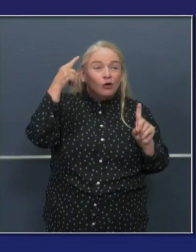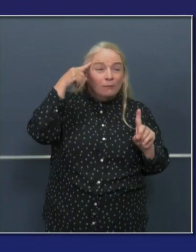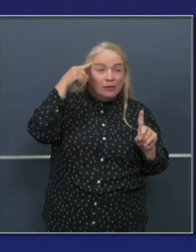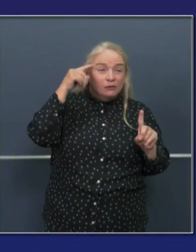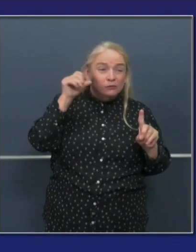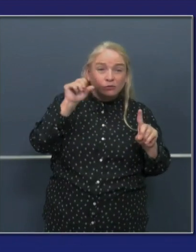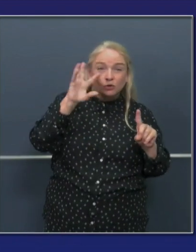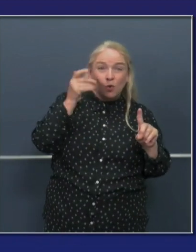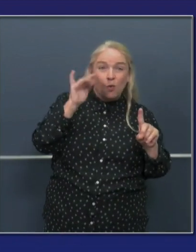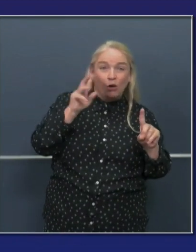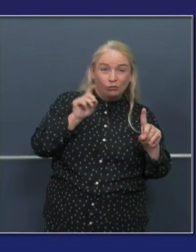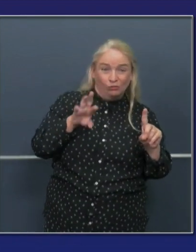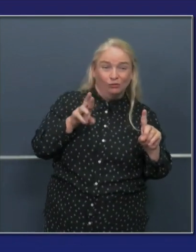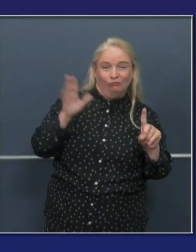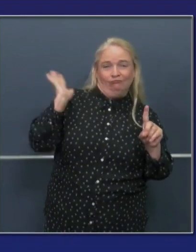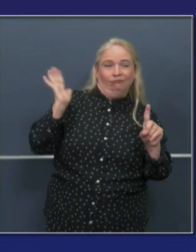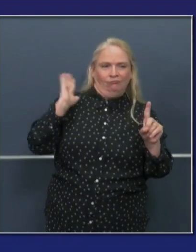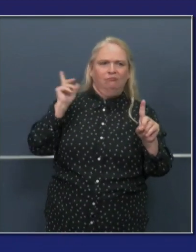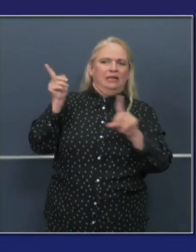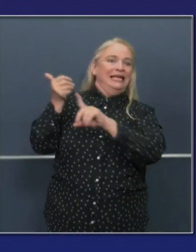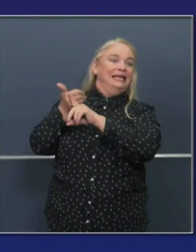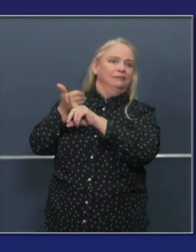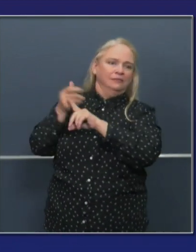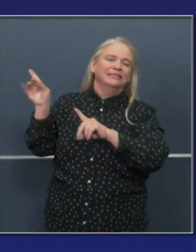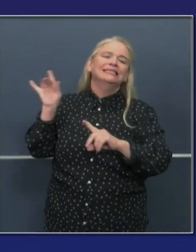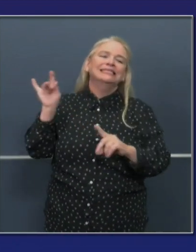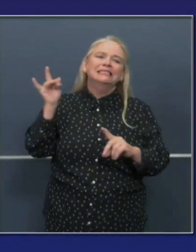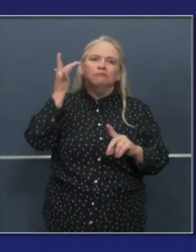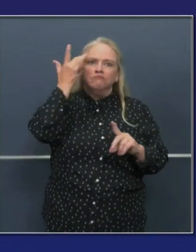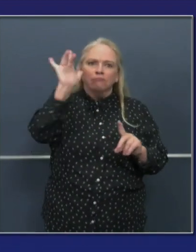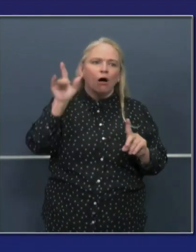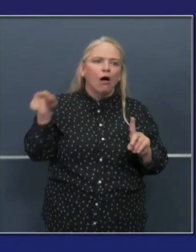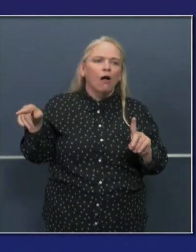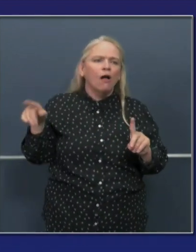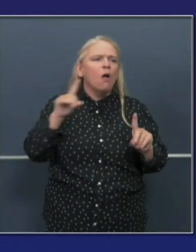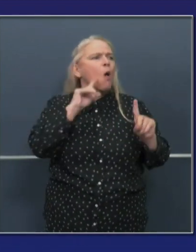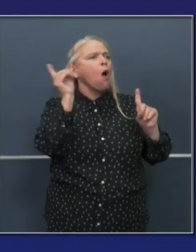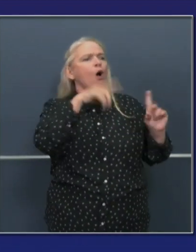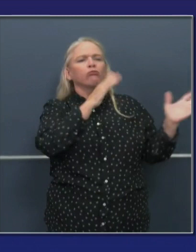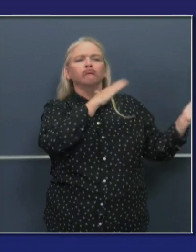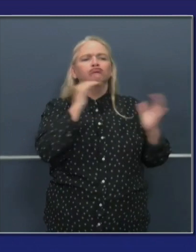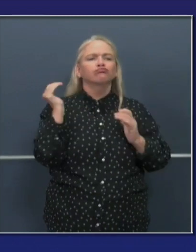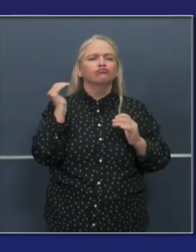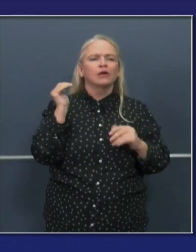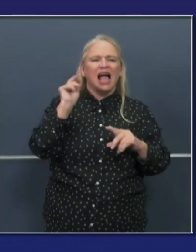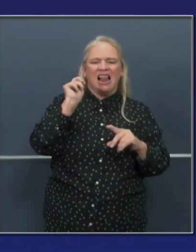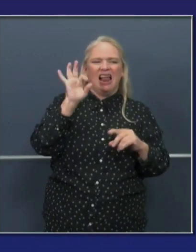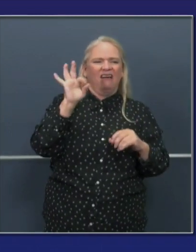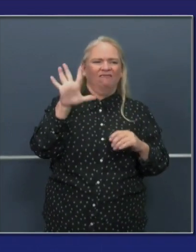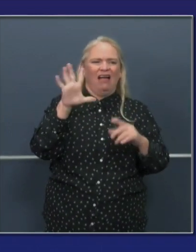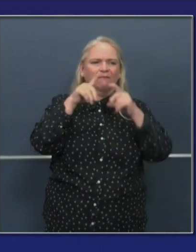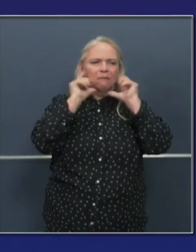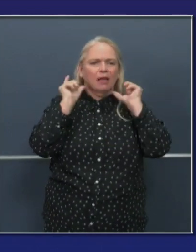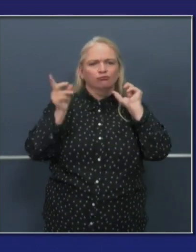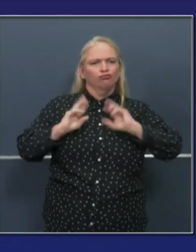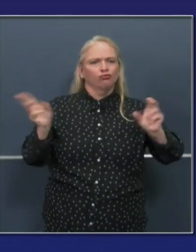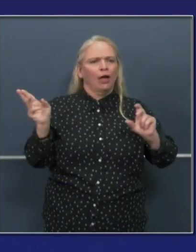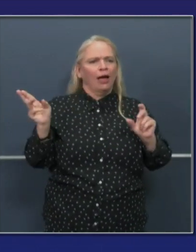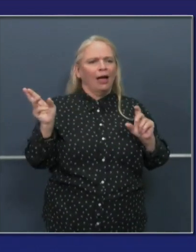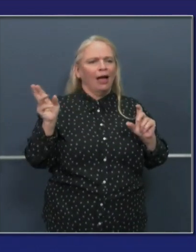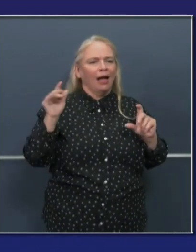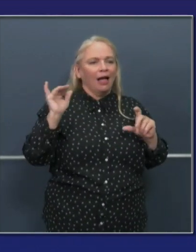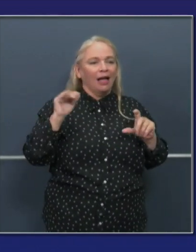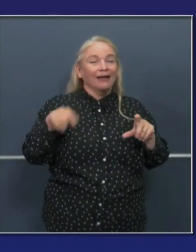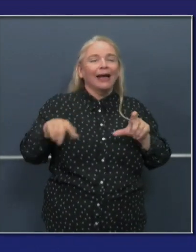years prior procured a large cache of N95 masks. Many of them had expired, but we worked with the FDA and others,